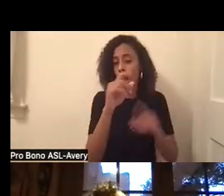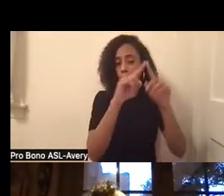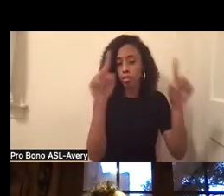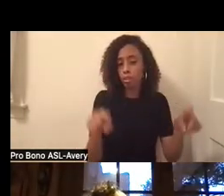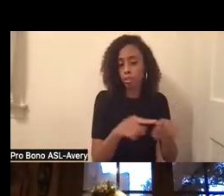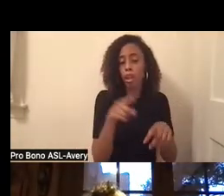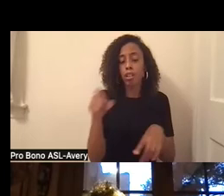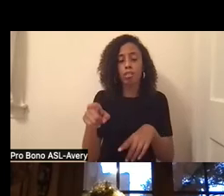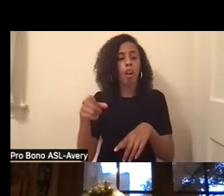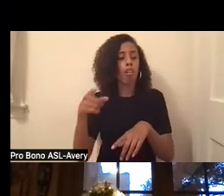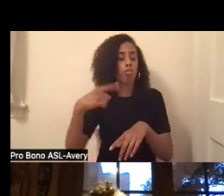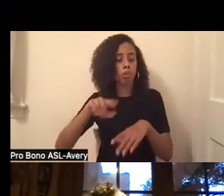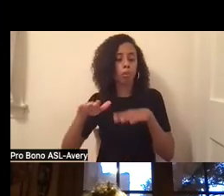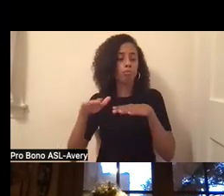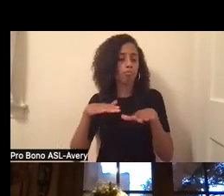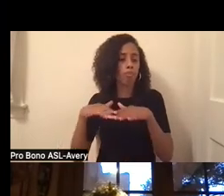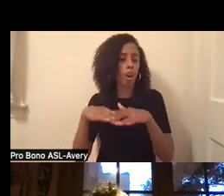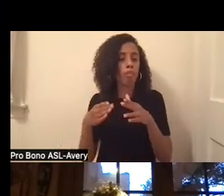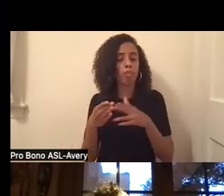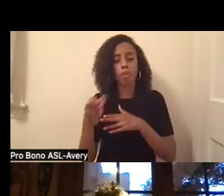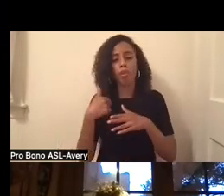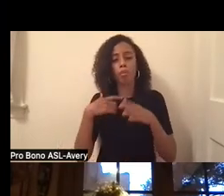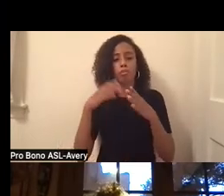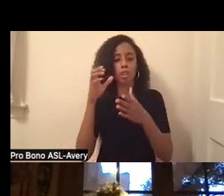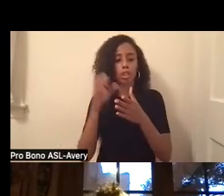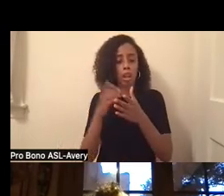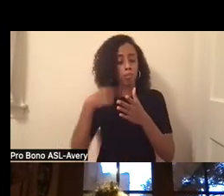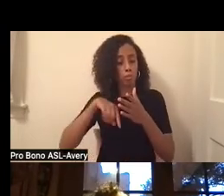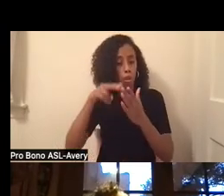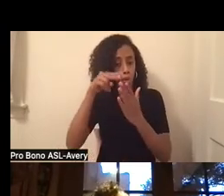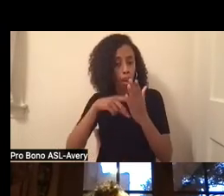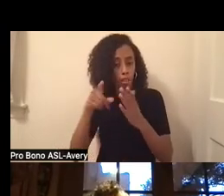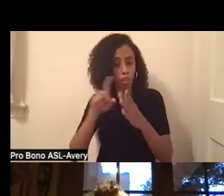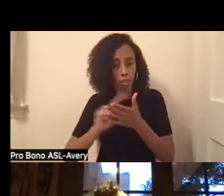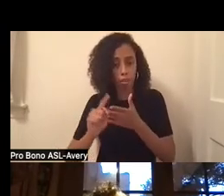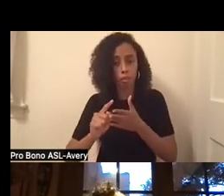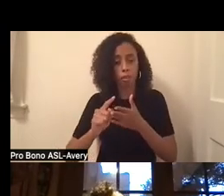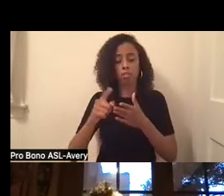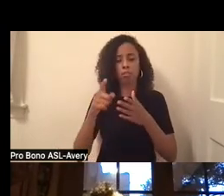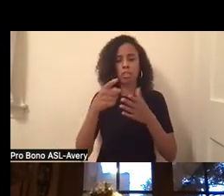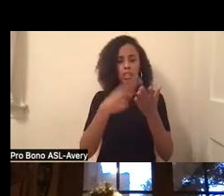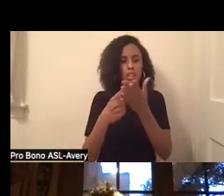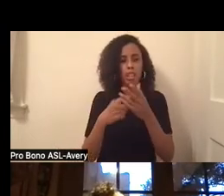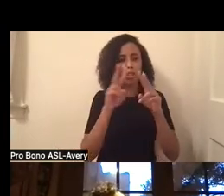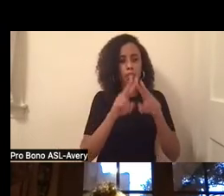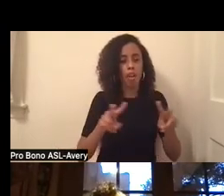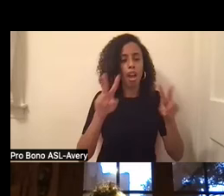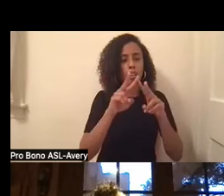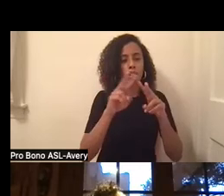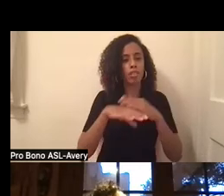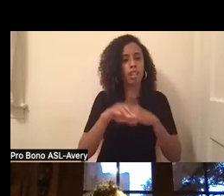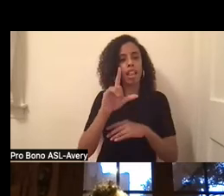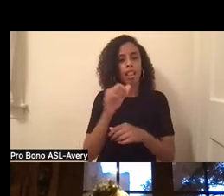through the chapters that we read for this week, right? She talks about values and a love ethic, and we talked